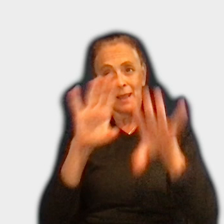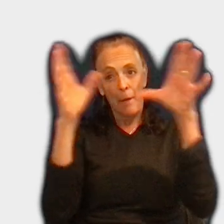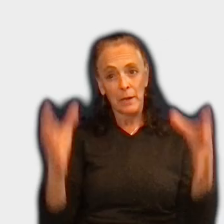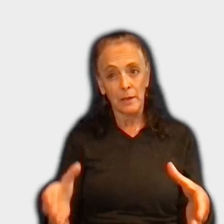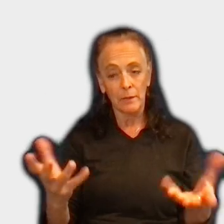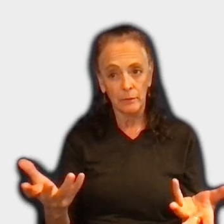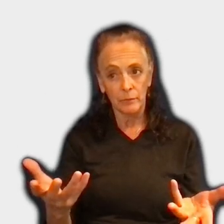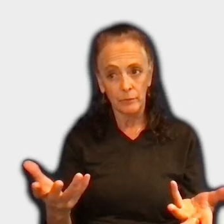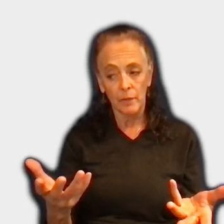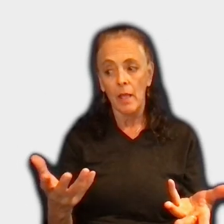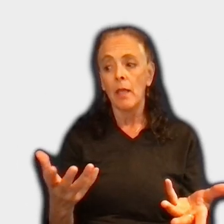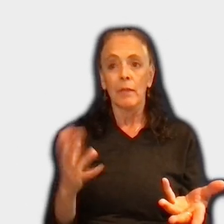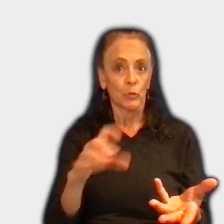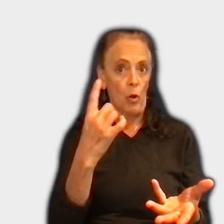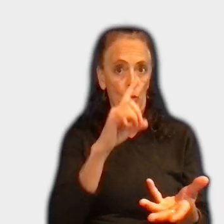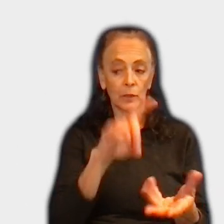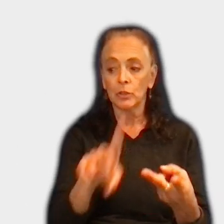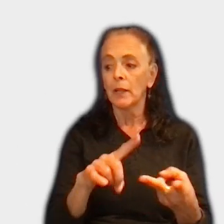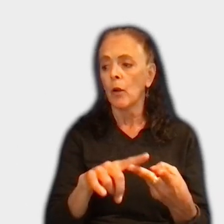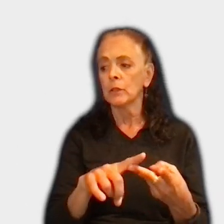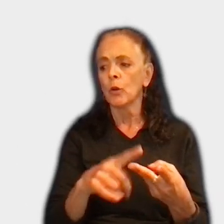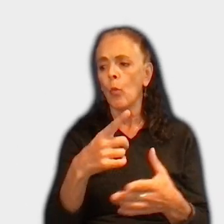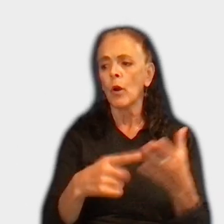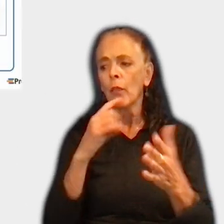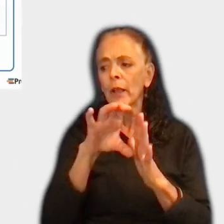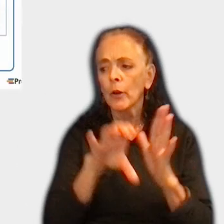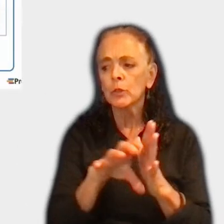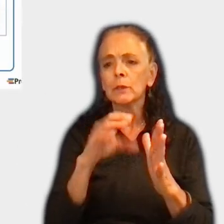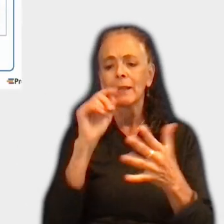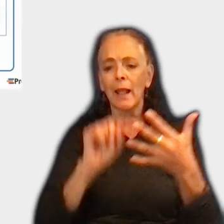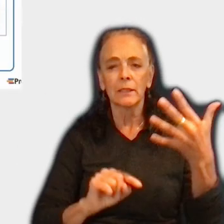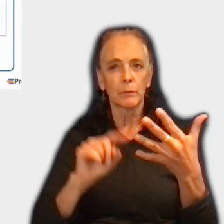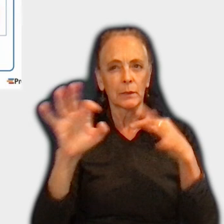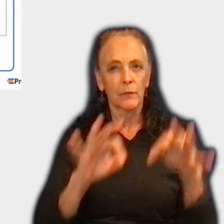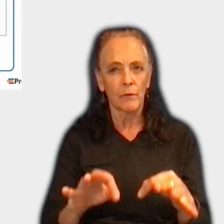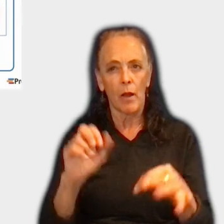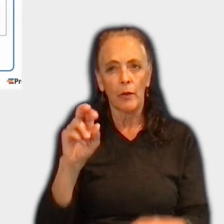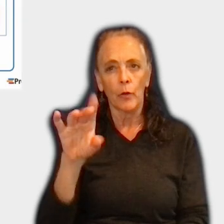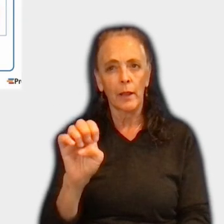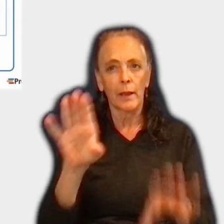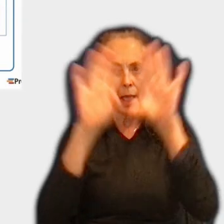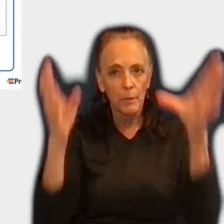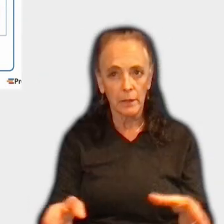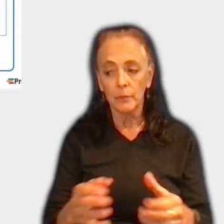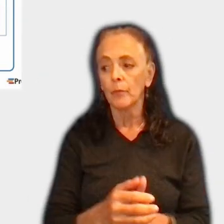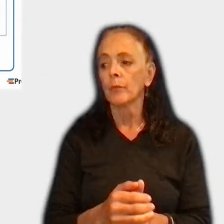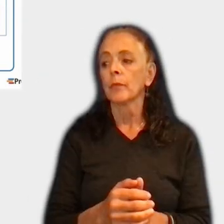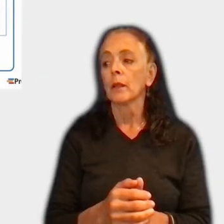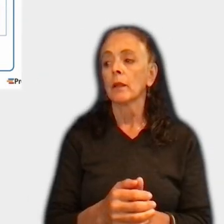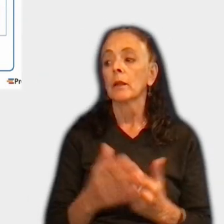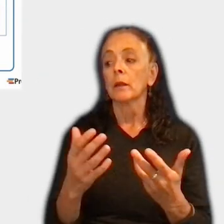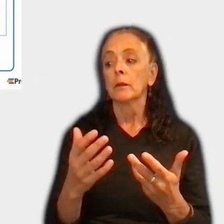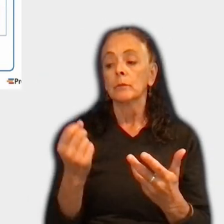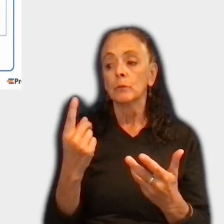the second question is like what the arc and the current second aspect that divine and arcade cabinet in order to know that in actually in the in